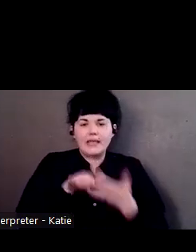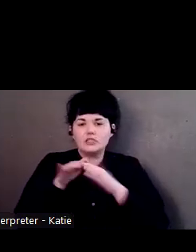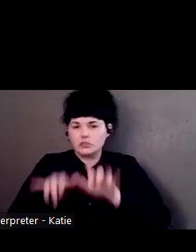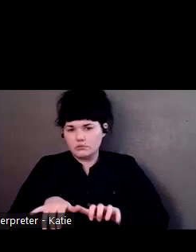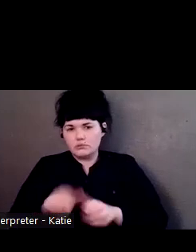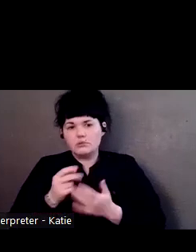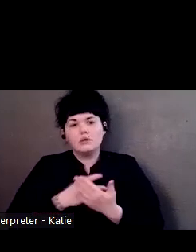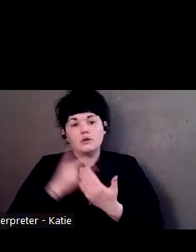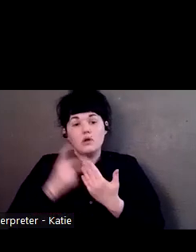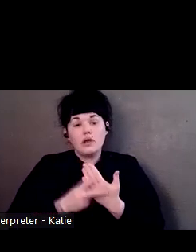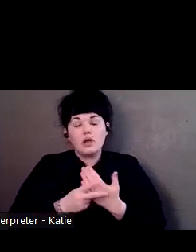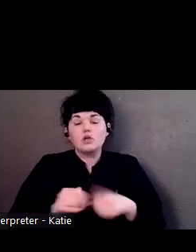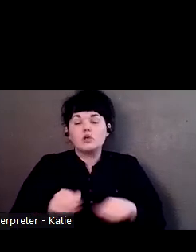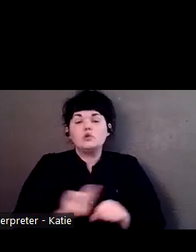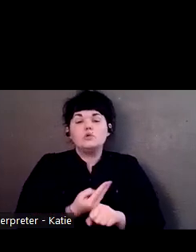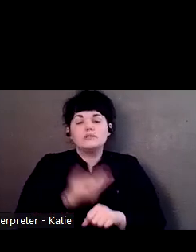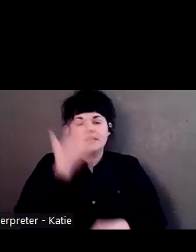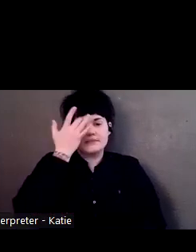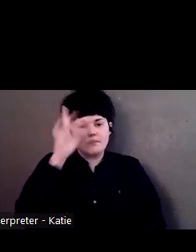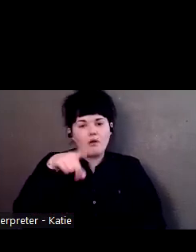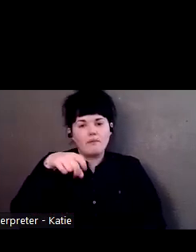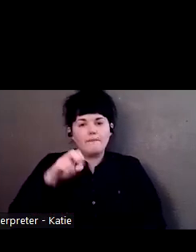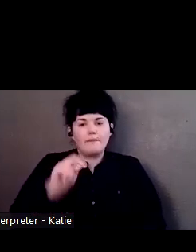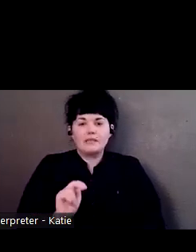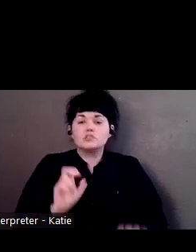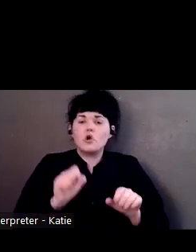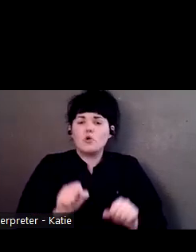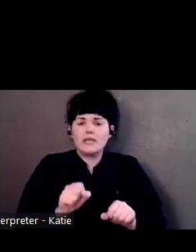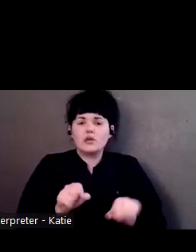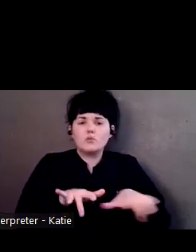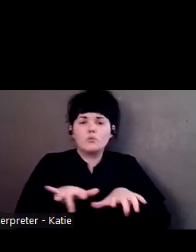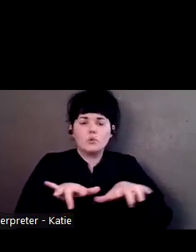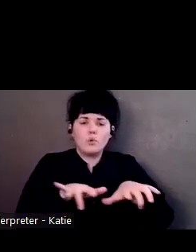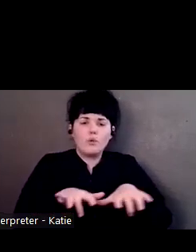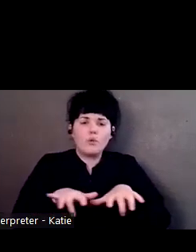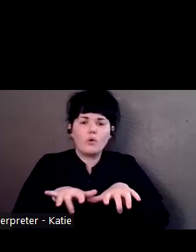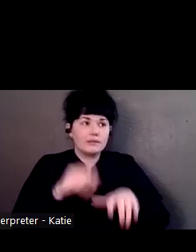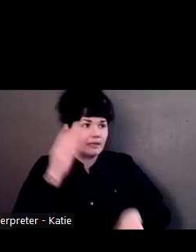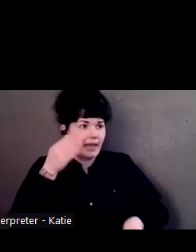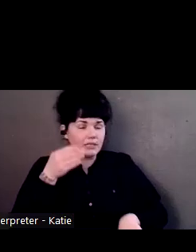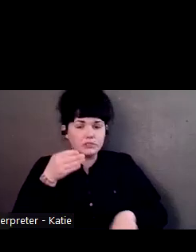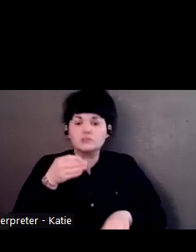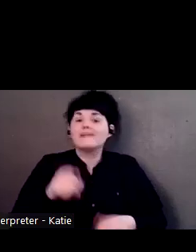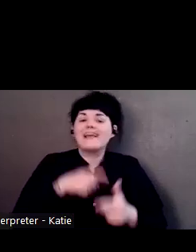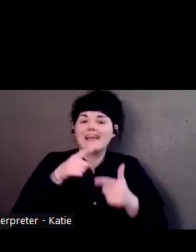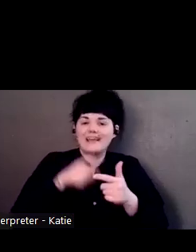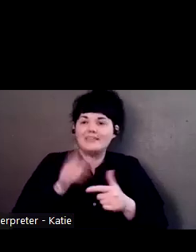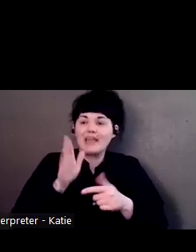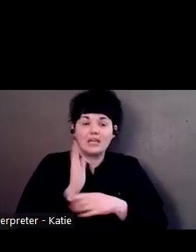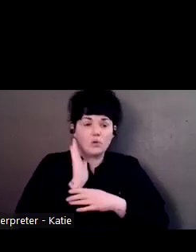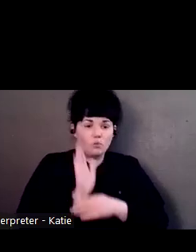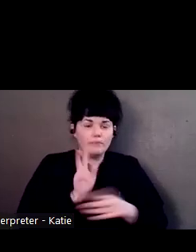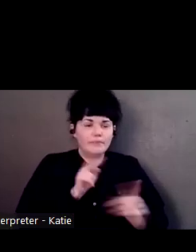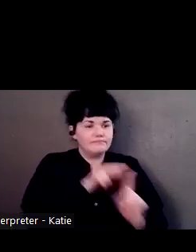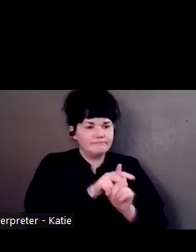of a smart pen that gave him the ability to record his lectures, and those lectures were then transferred into a written format, and he was able to download